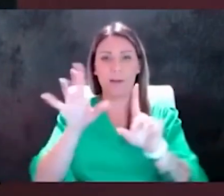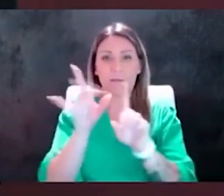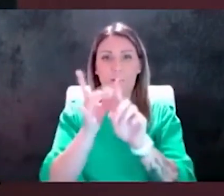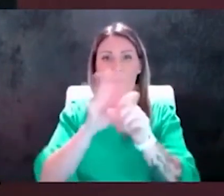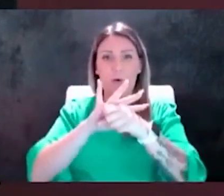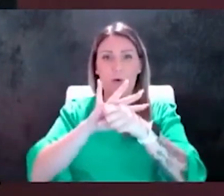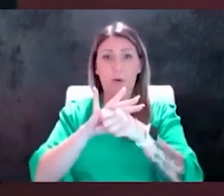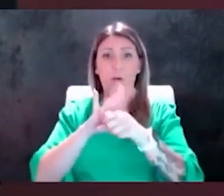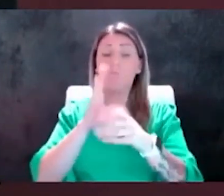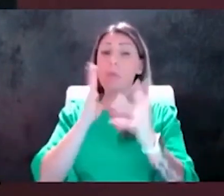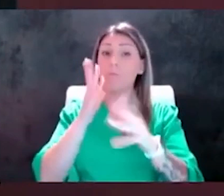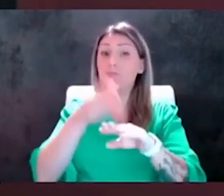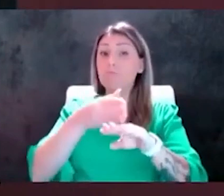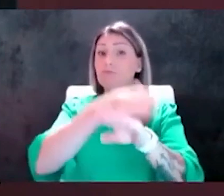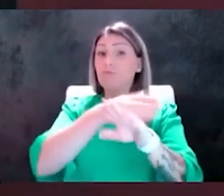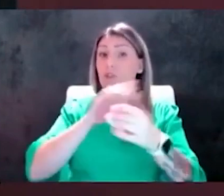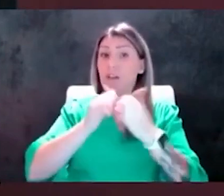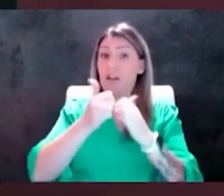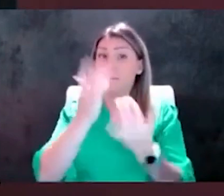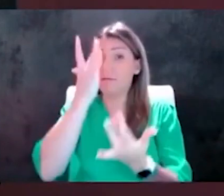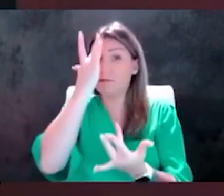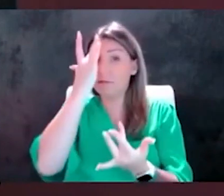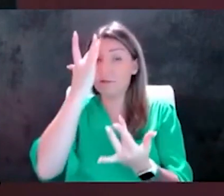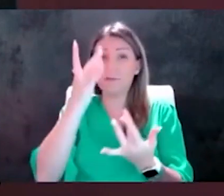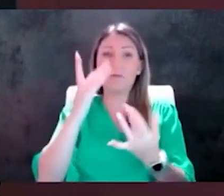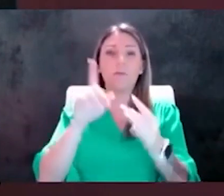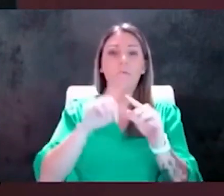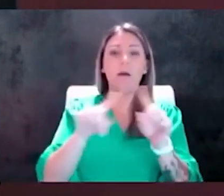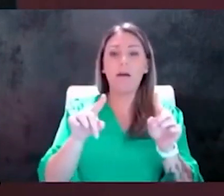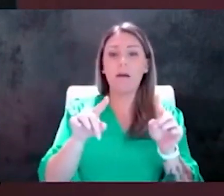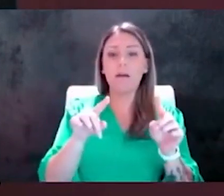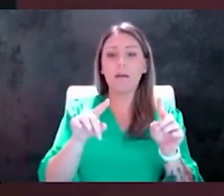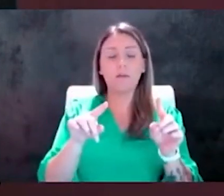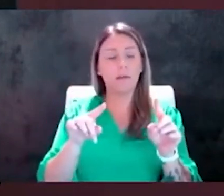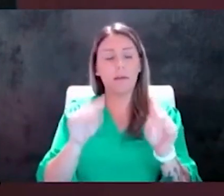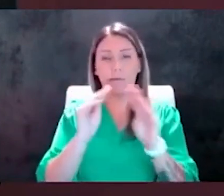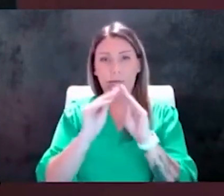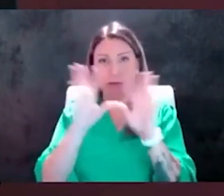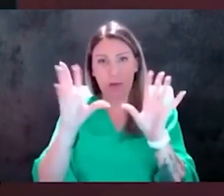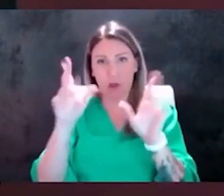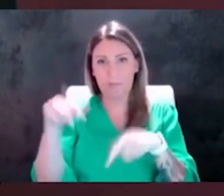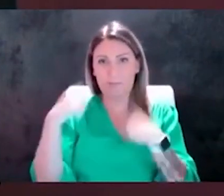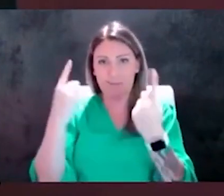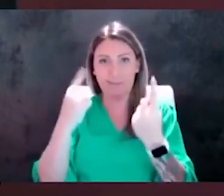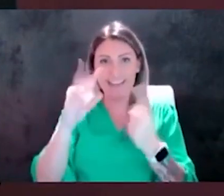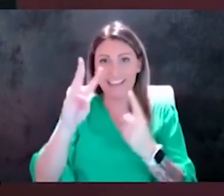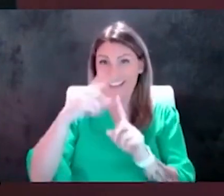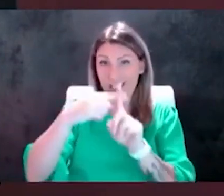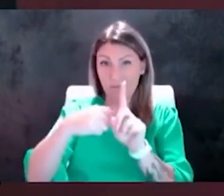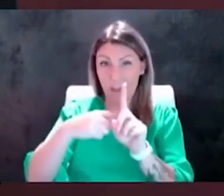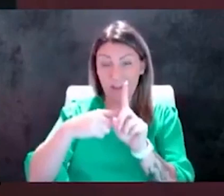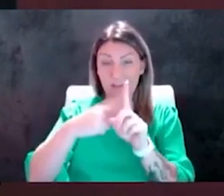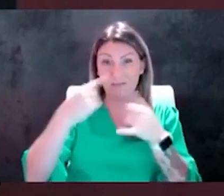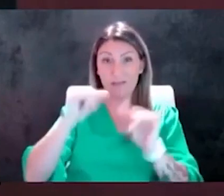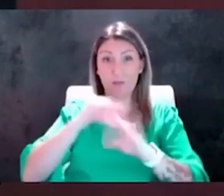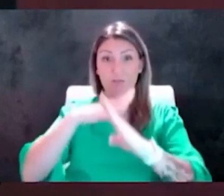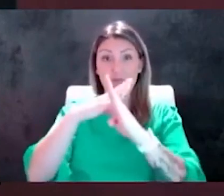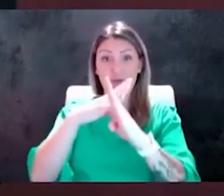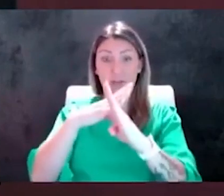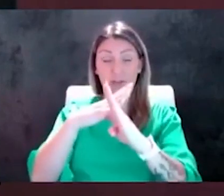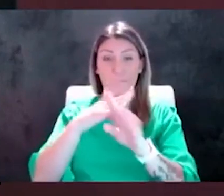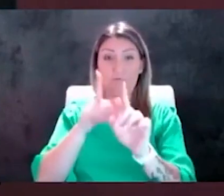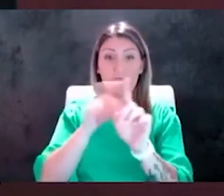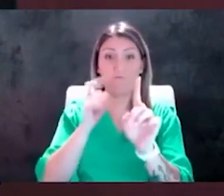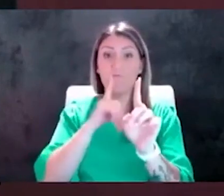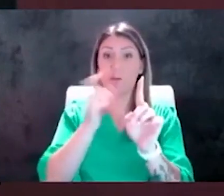get. We're not as sure about that, but clearly, because so far, even at 6 months out, you still have protection against severe hospitalization and death. So when they